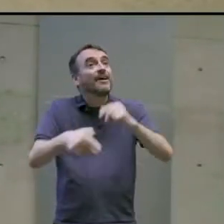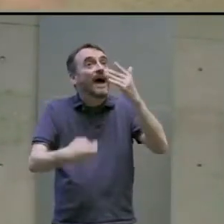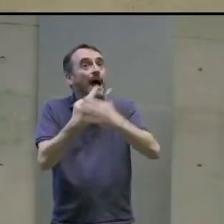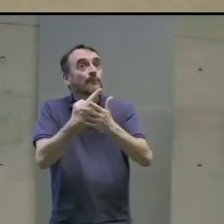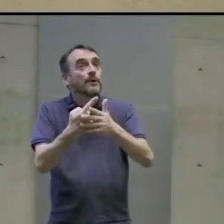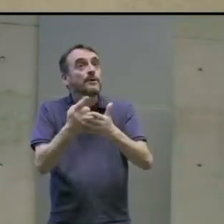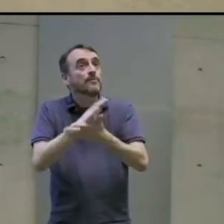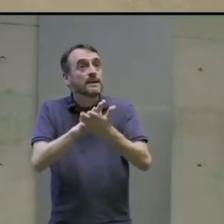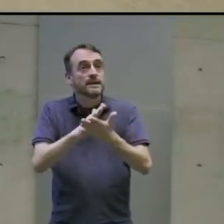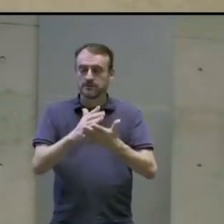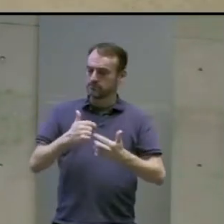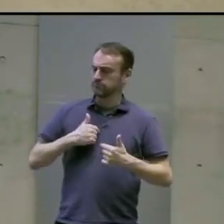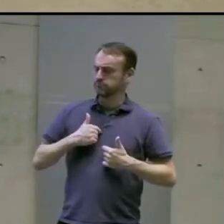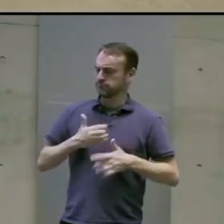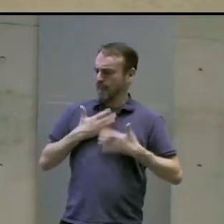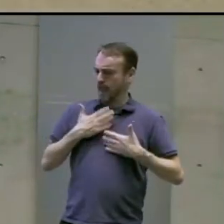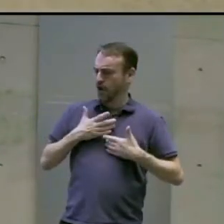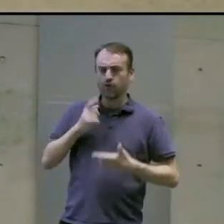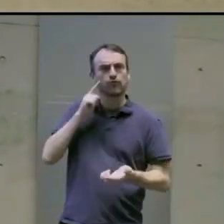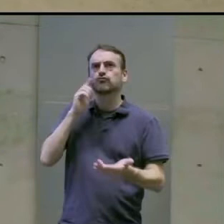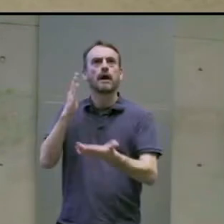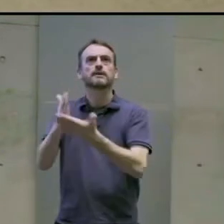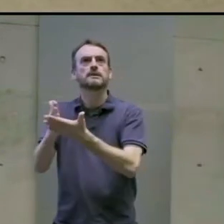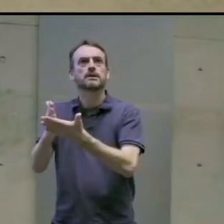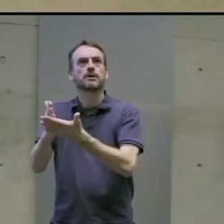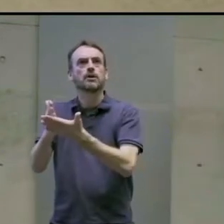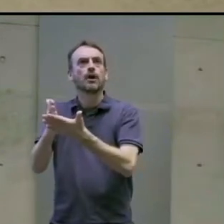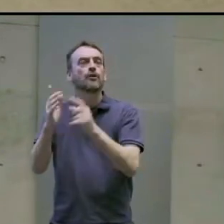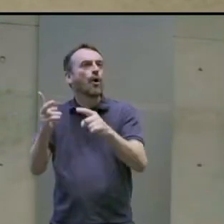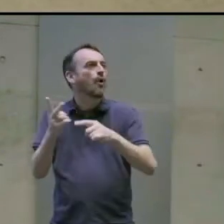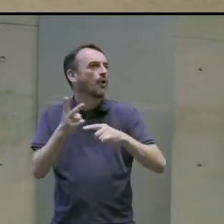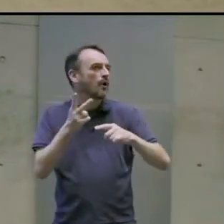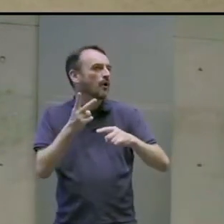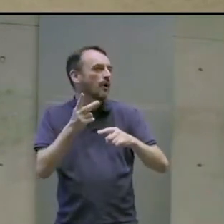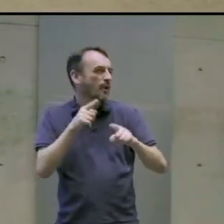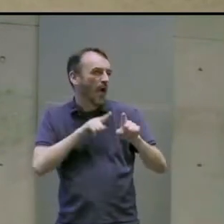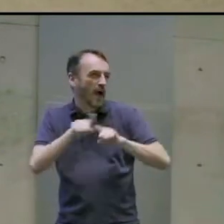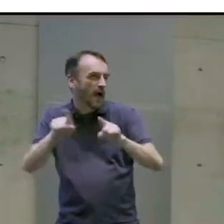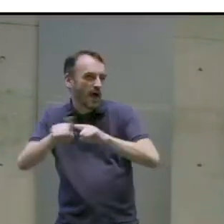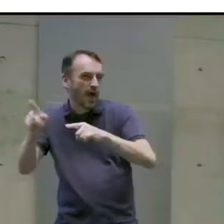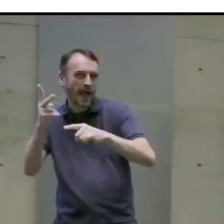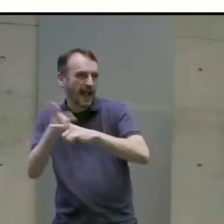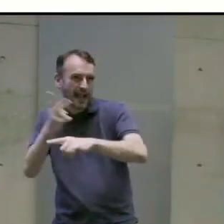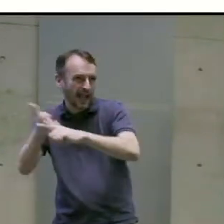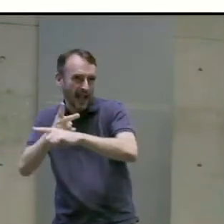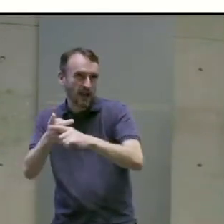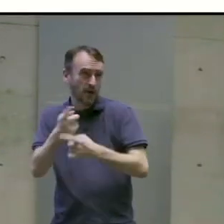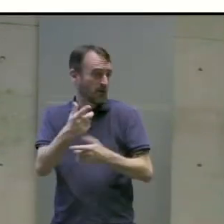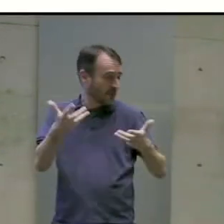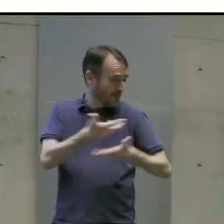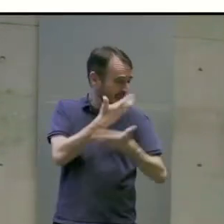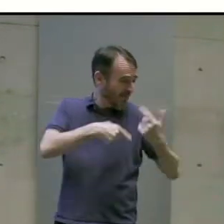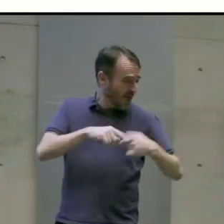do it too many times. So don't do it too much to players. They won't like you.